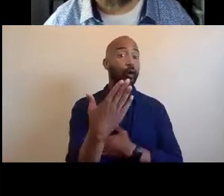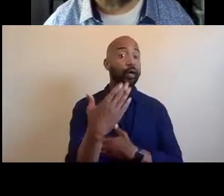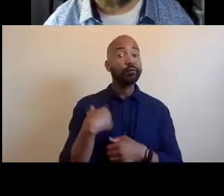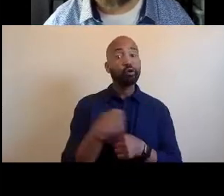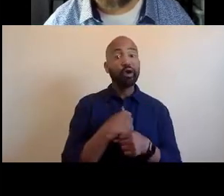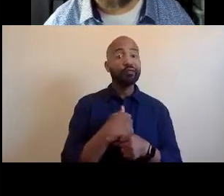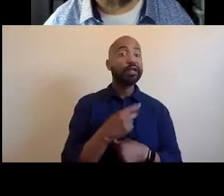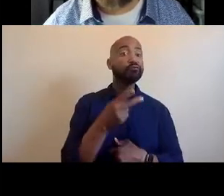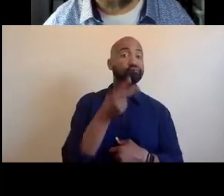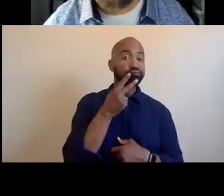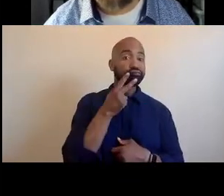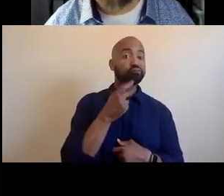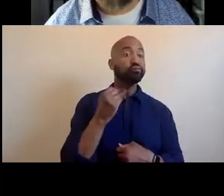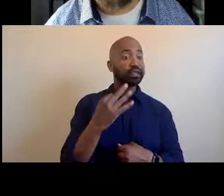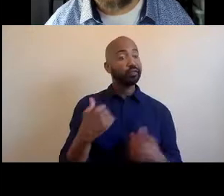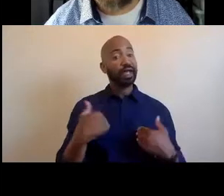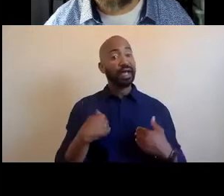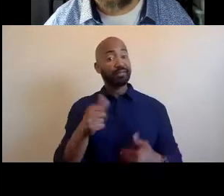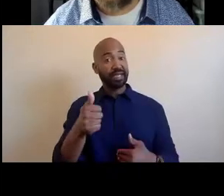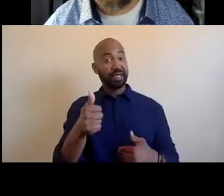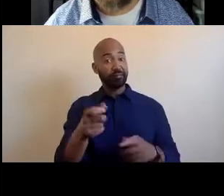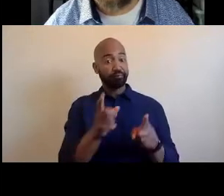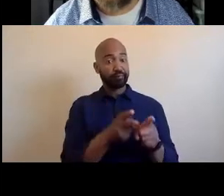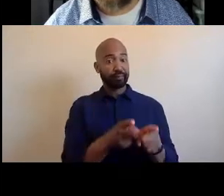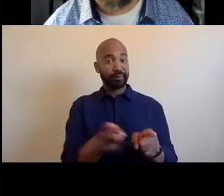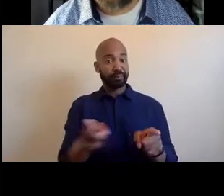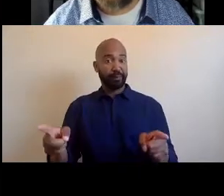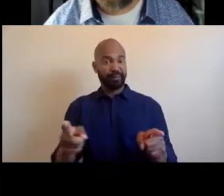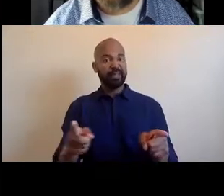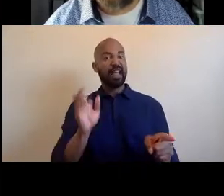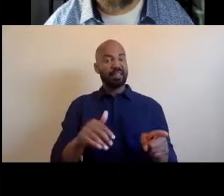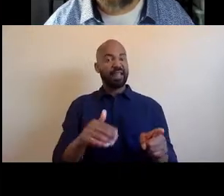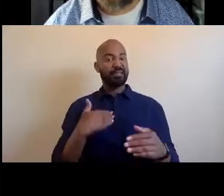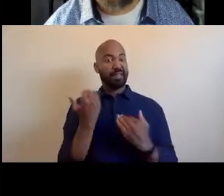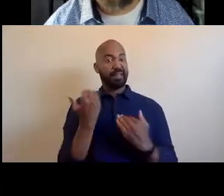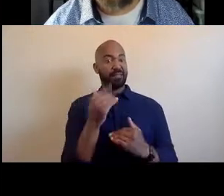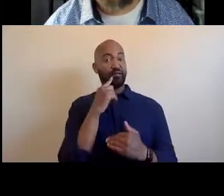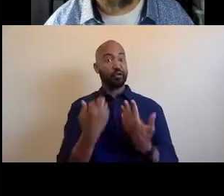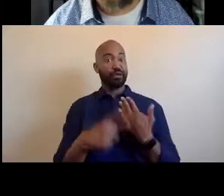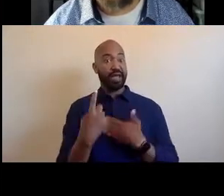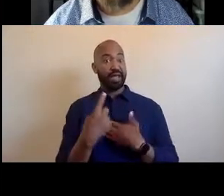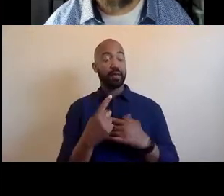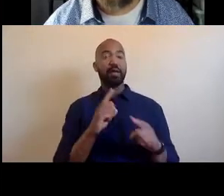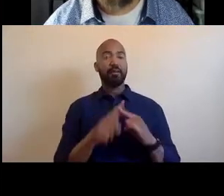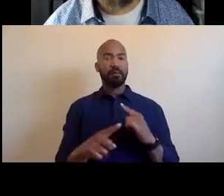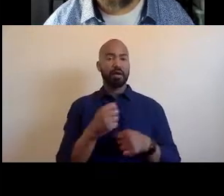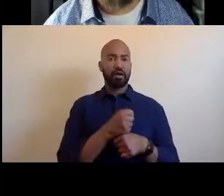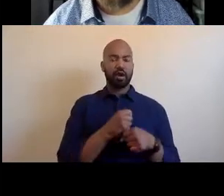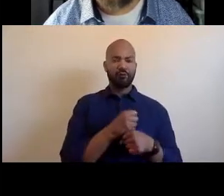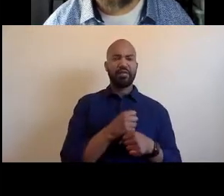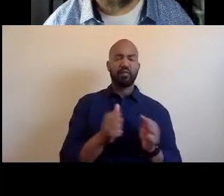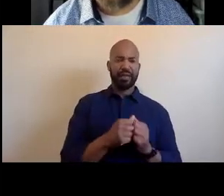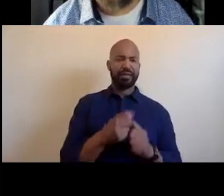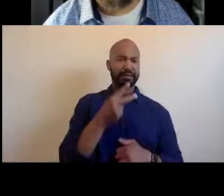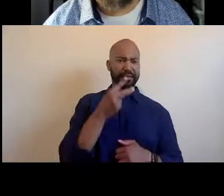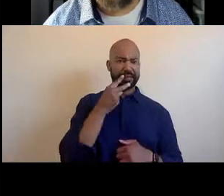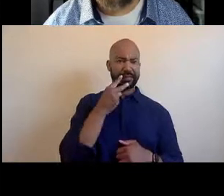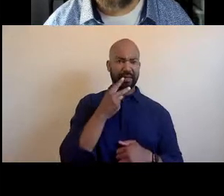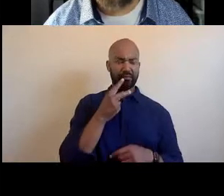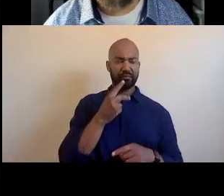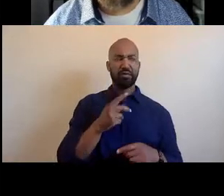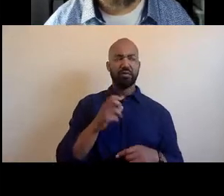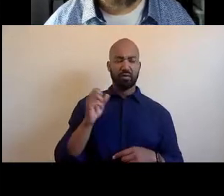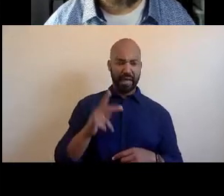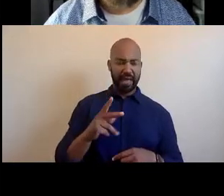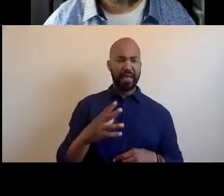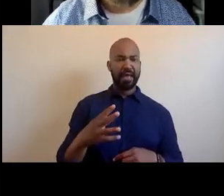if you've doled out the 10. But it at least gives you some power in terms of how you decide to use those cigarettes.